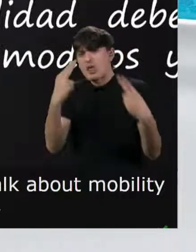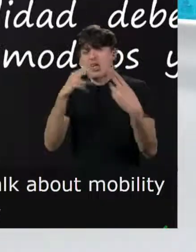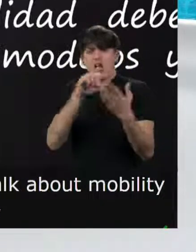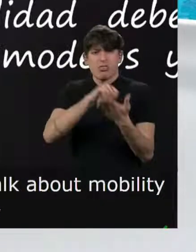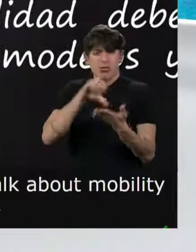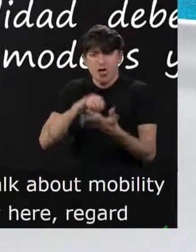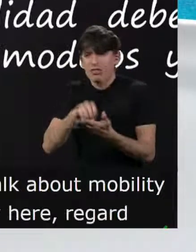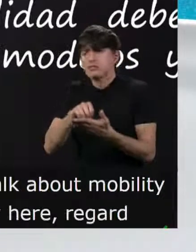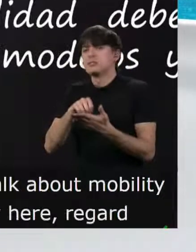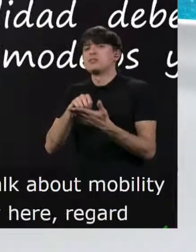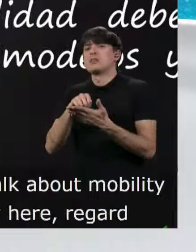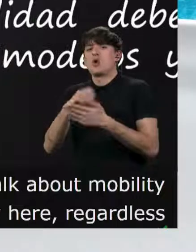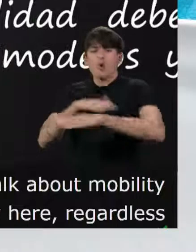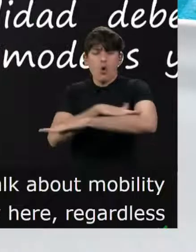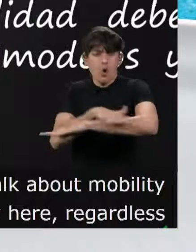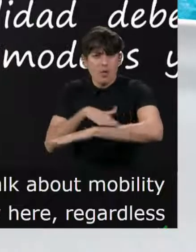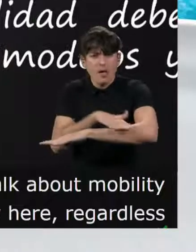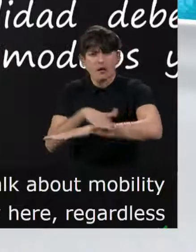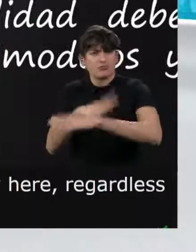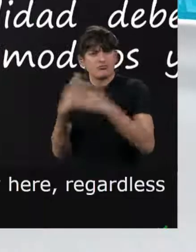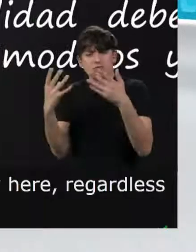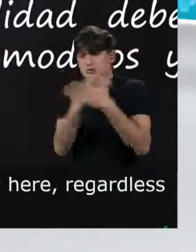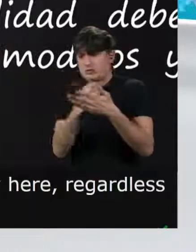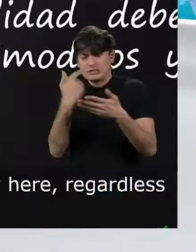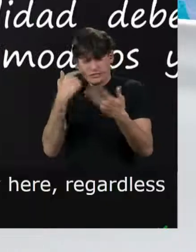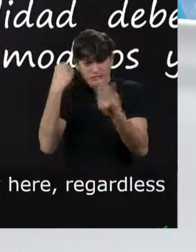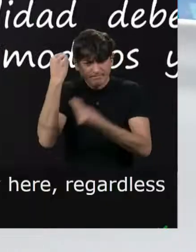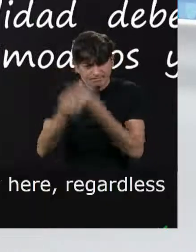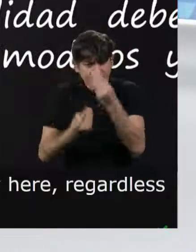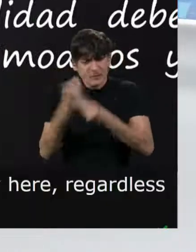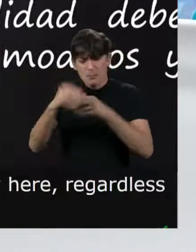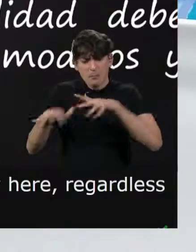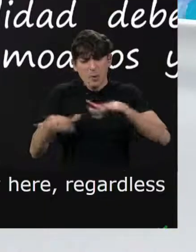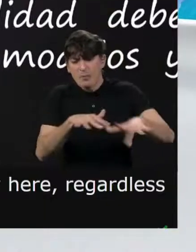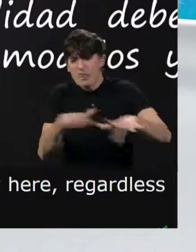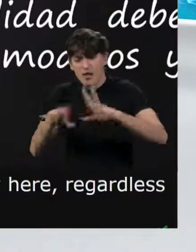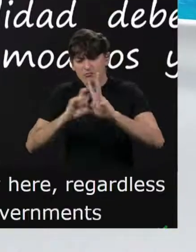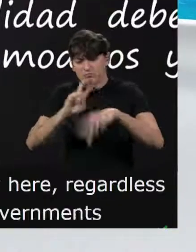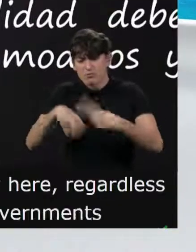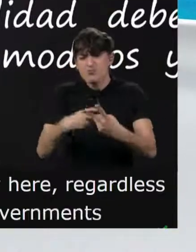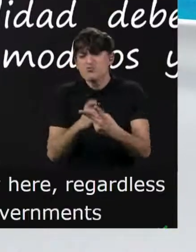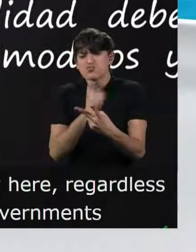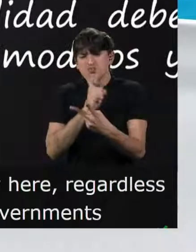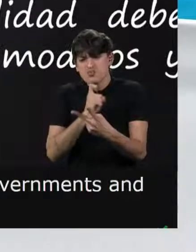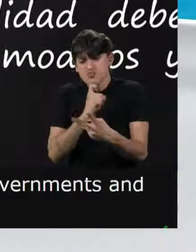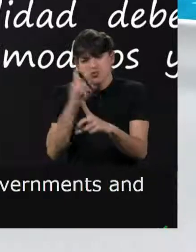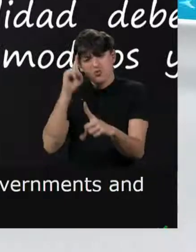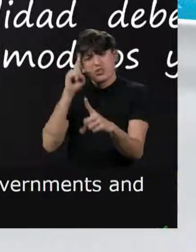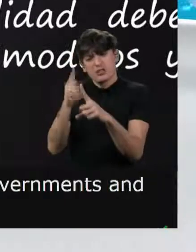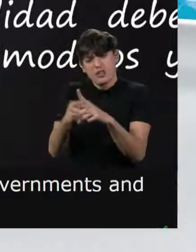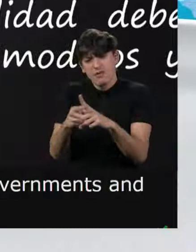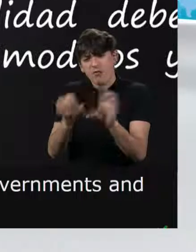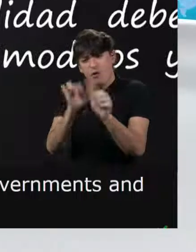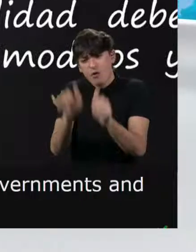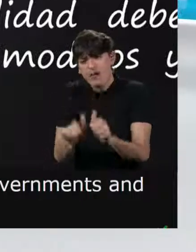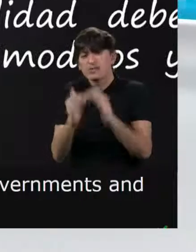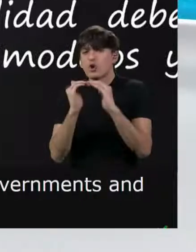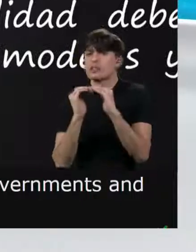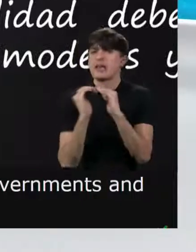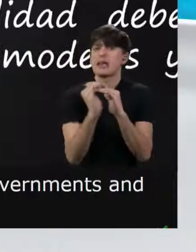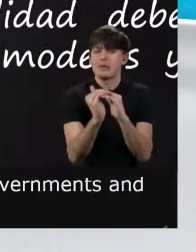of all the public administrations, the cities, the governments, and so forth, to see how to modify mobility towards a